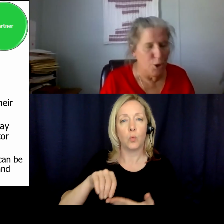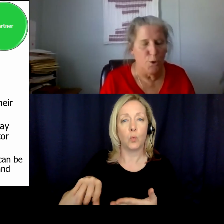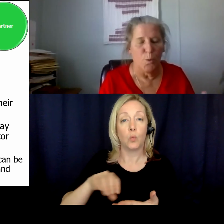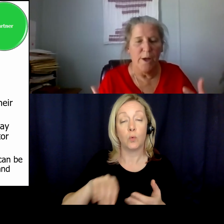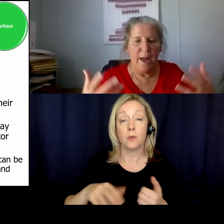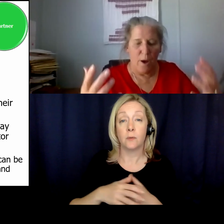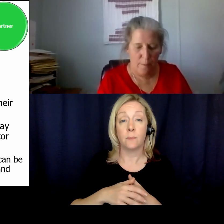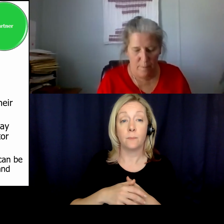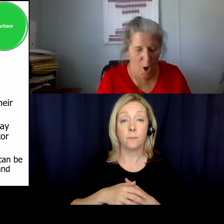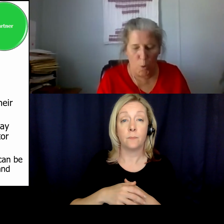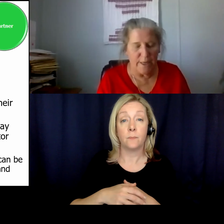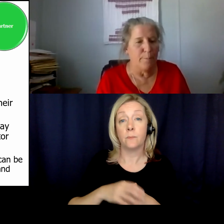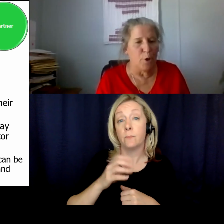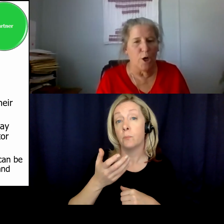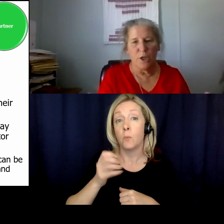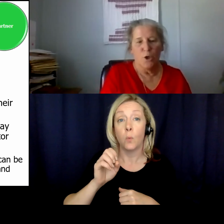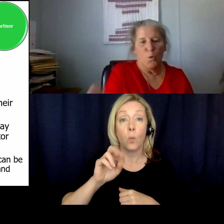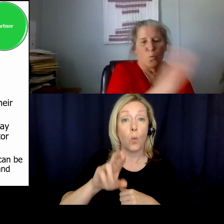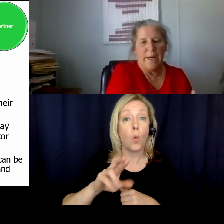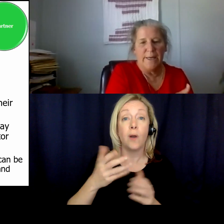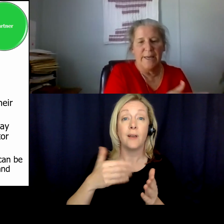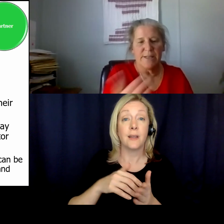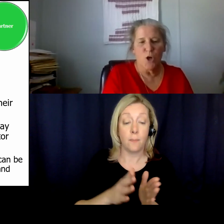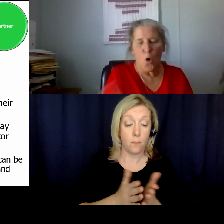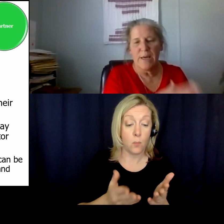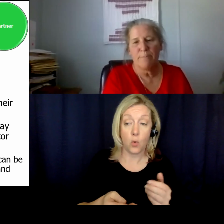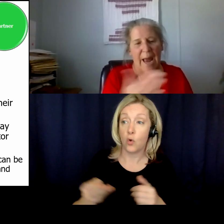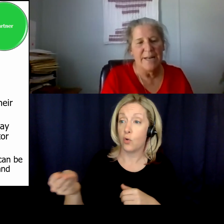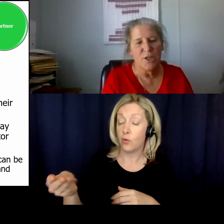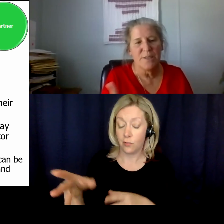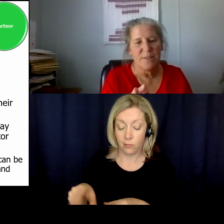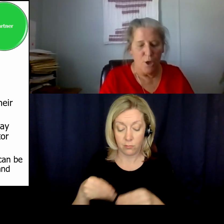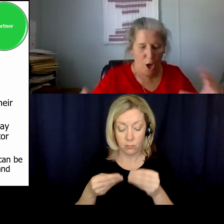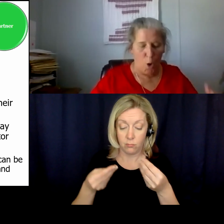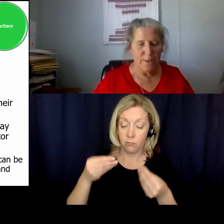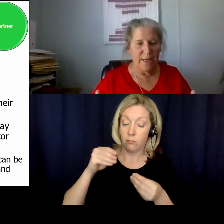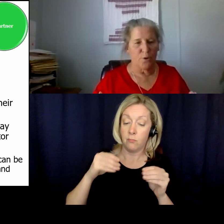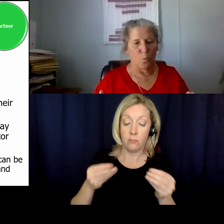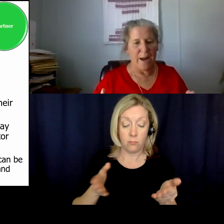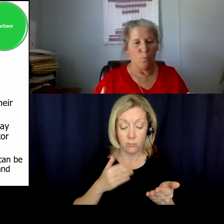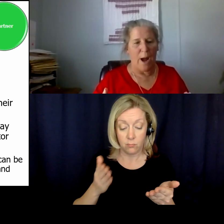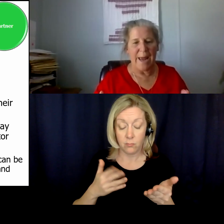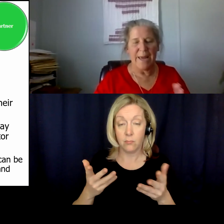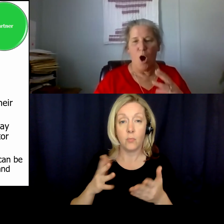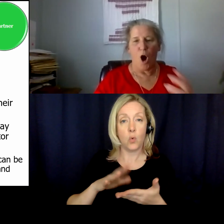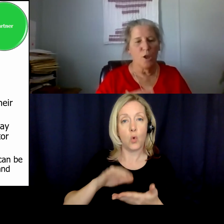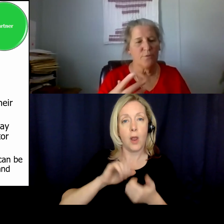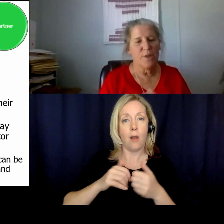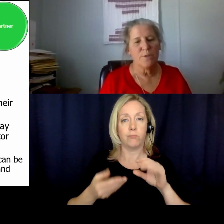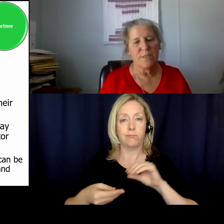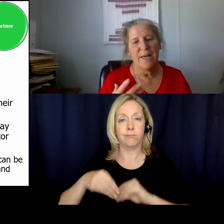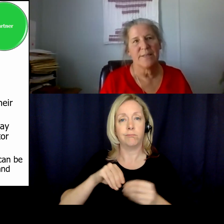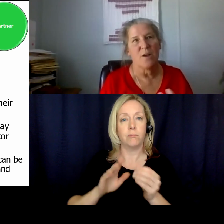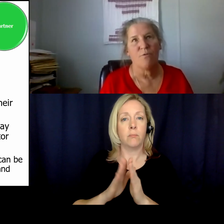exposure to holding a book, reading it, turning pages, holding it the right way. All